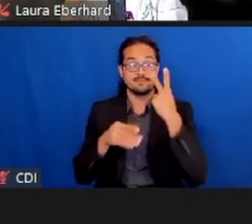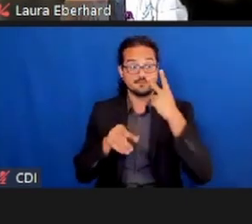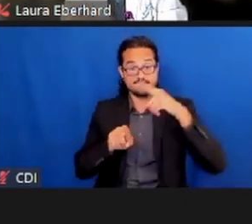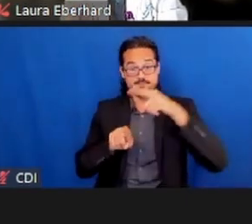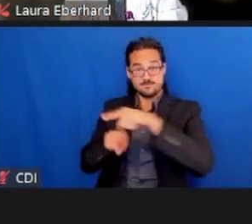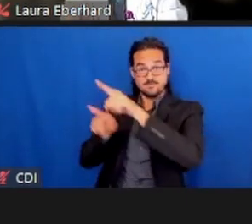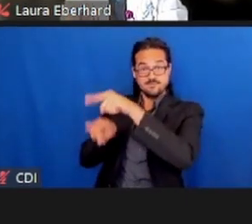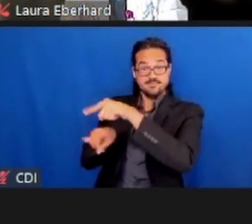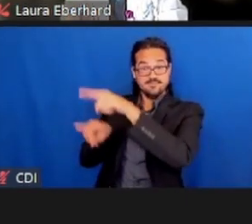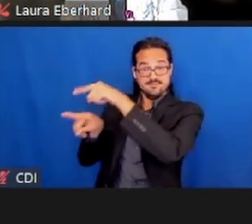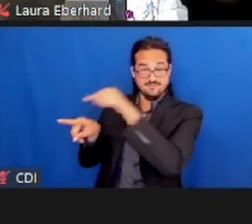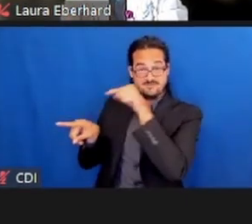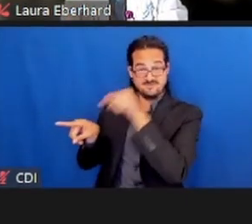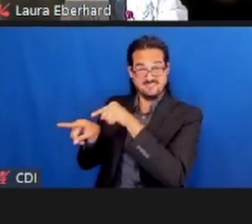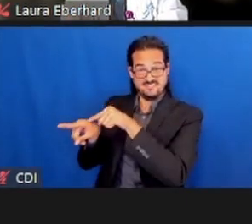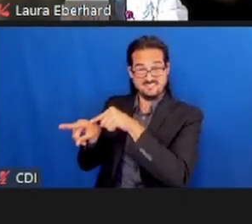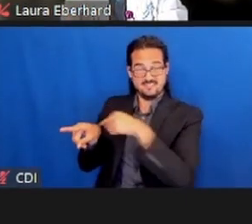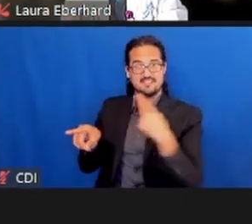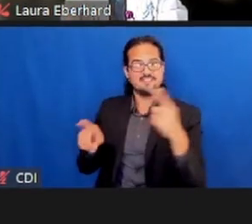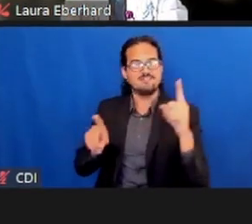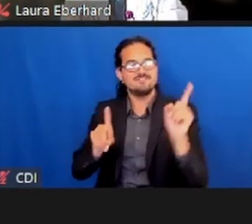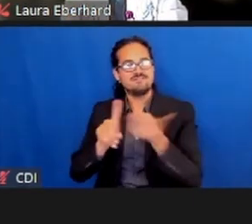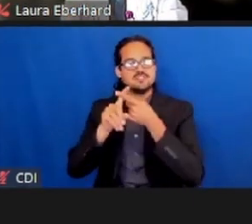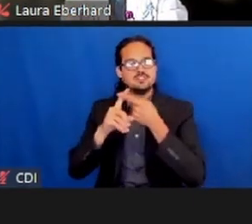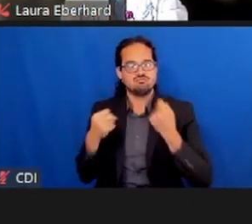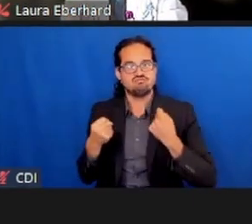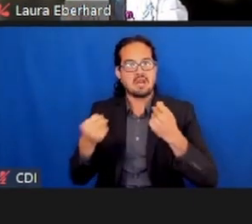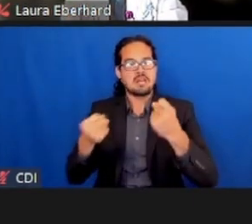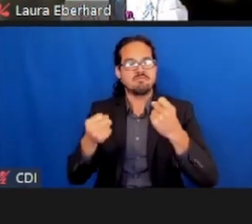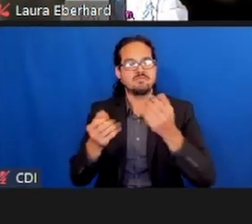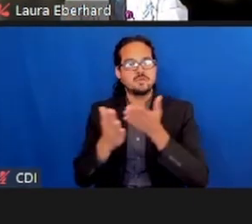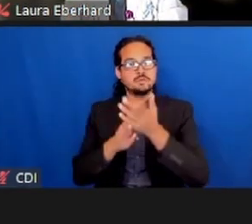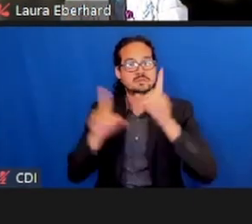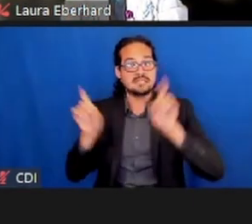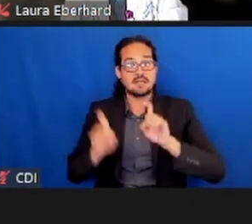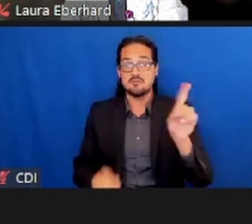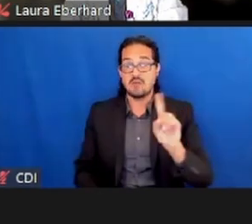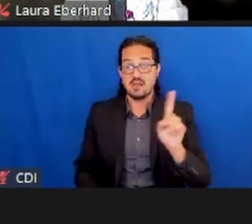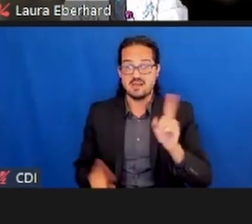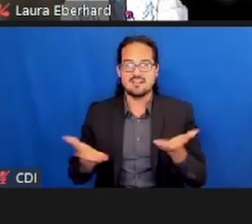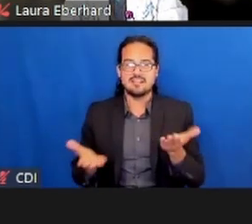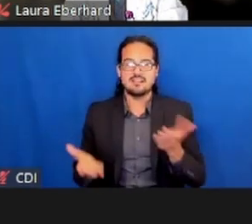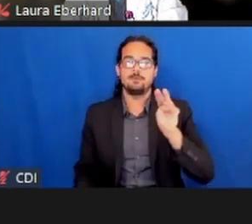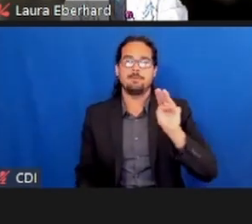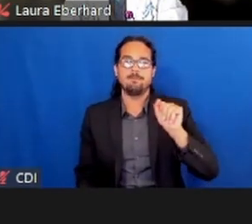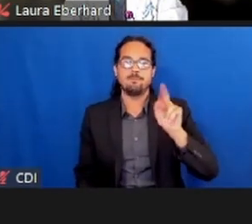Marin Center, and that Marin Center became our main site for vaccinations as well. Next slide, please.